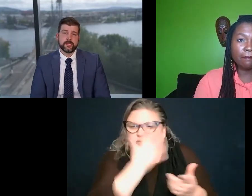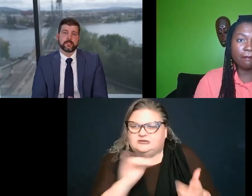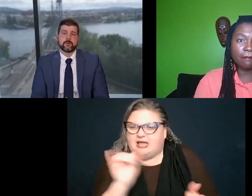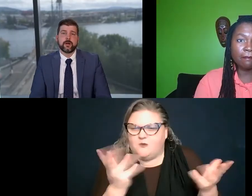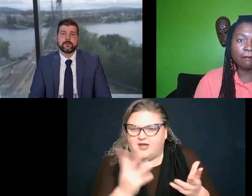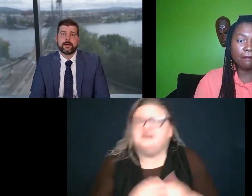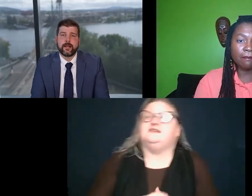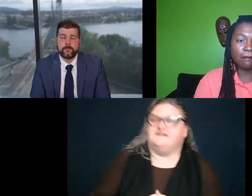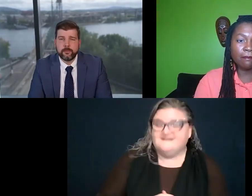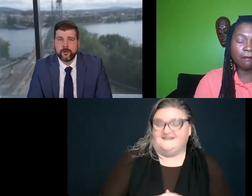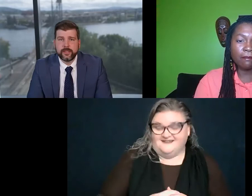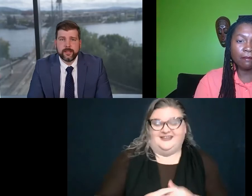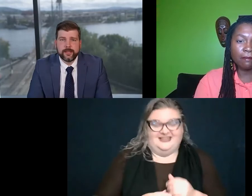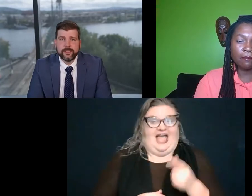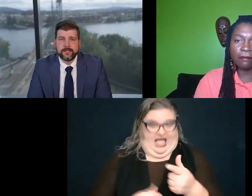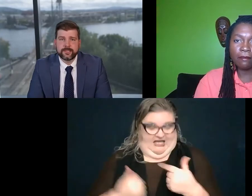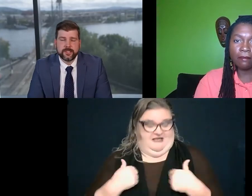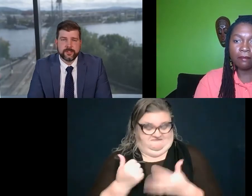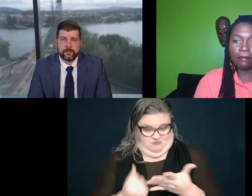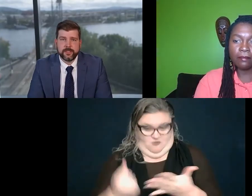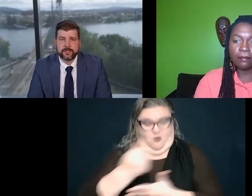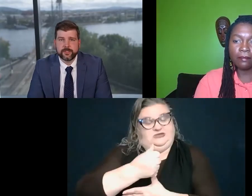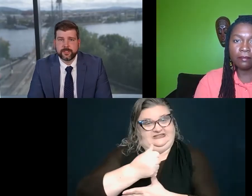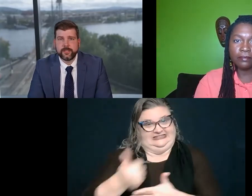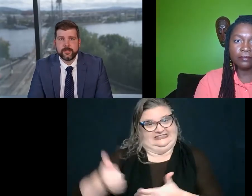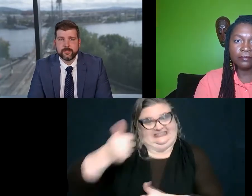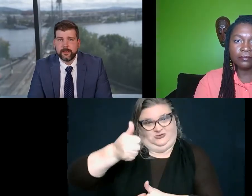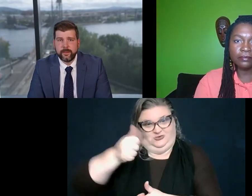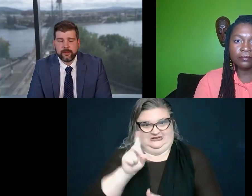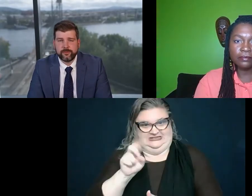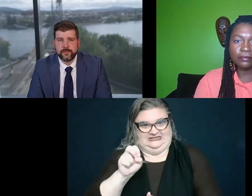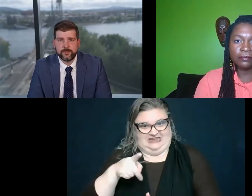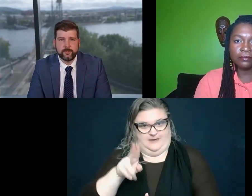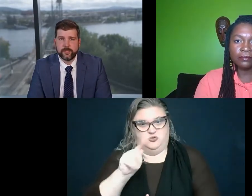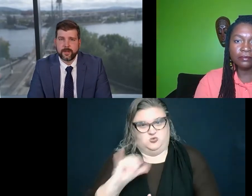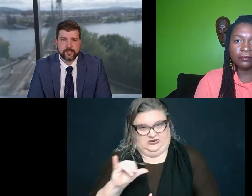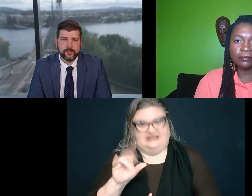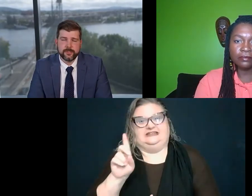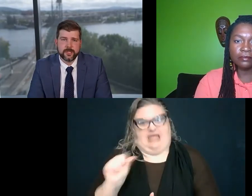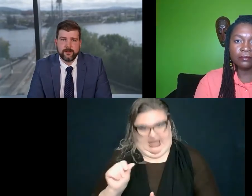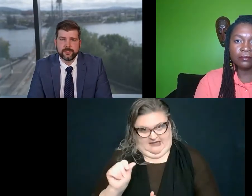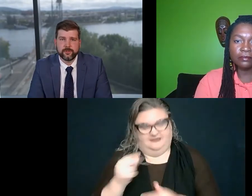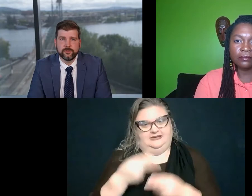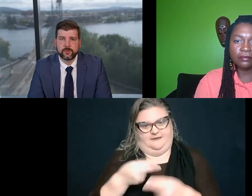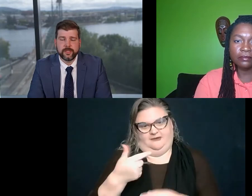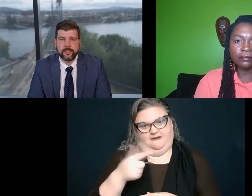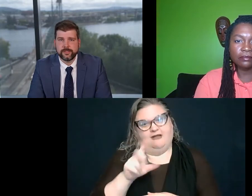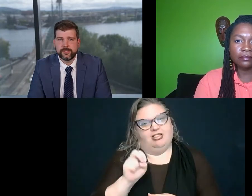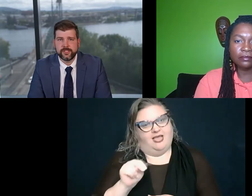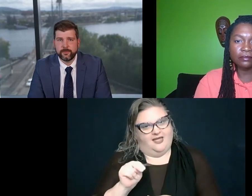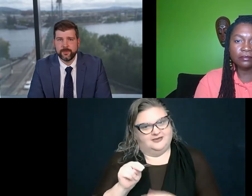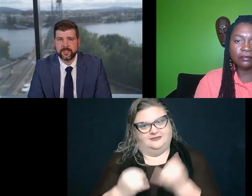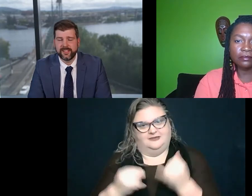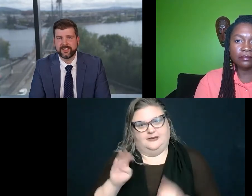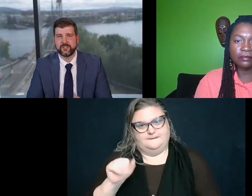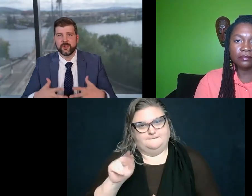what's that look like? Well, I promoted Senior Deputy District Attorney Glenn Banfield, who's been a prosecutor in this office for over 20 years,